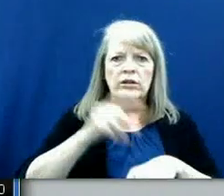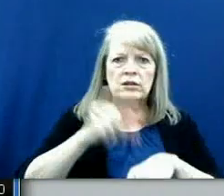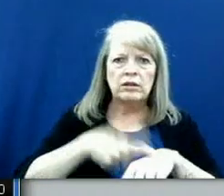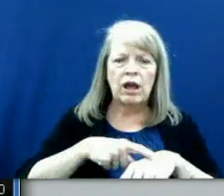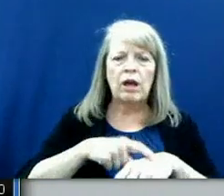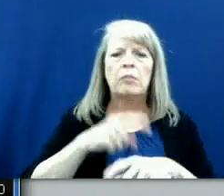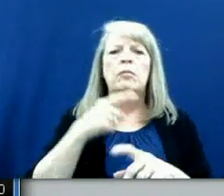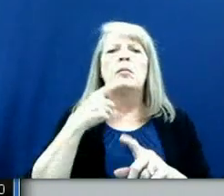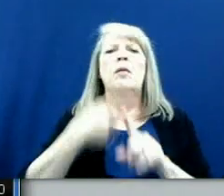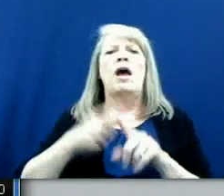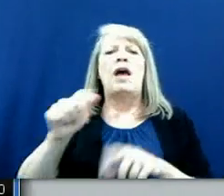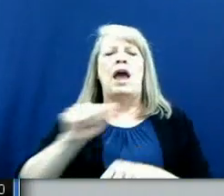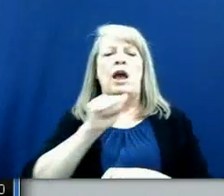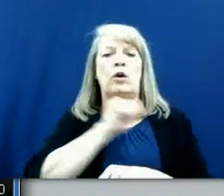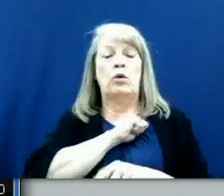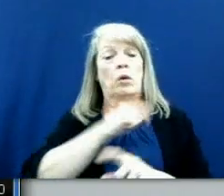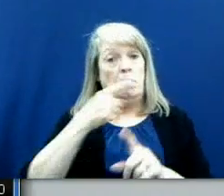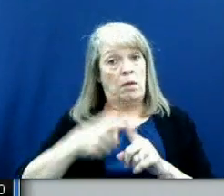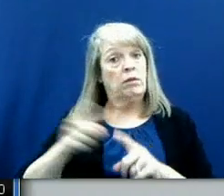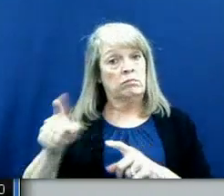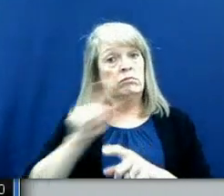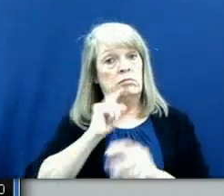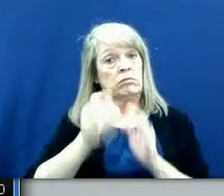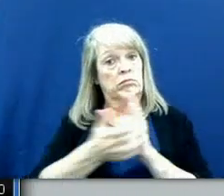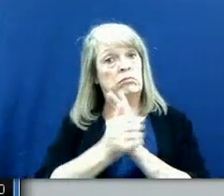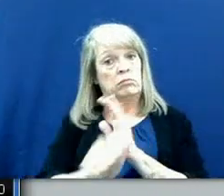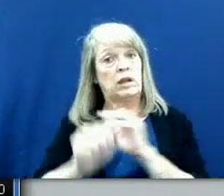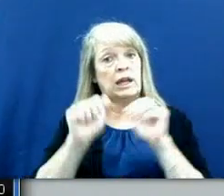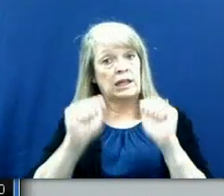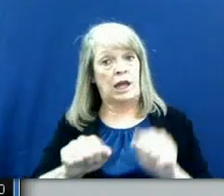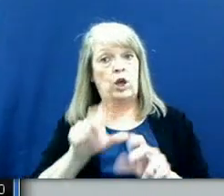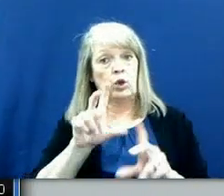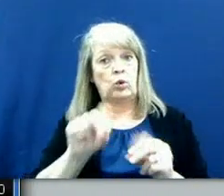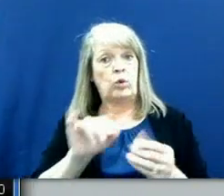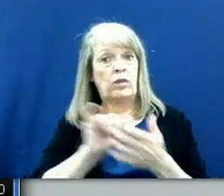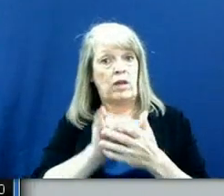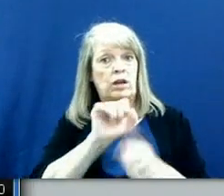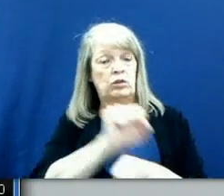to his or her ability to do the job.